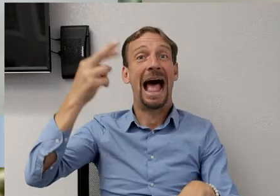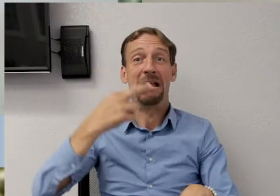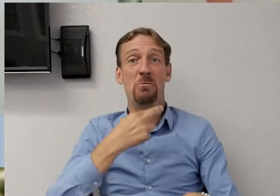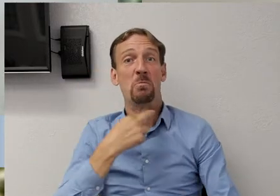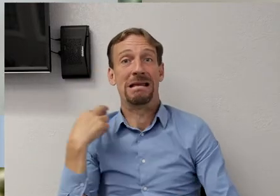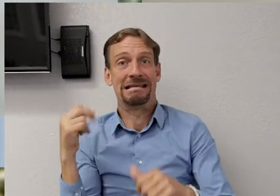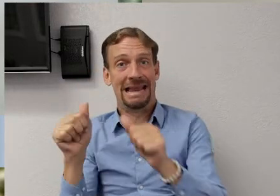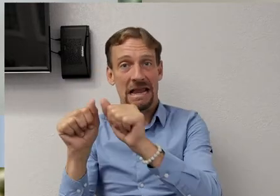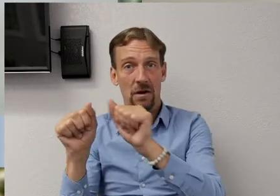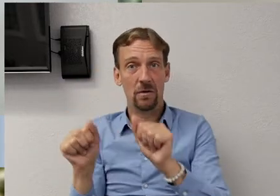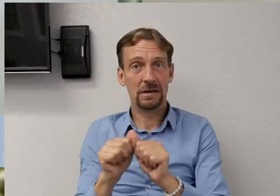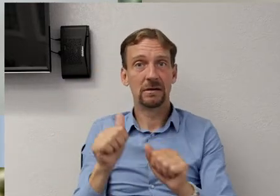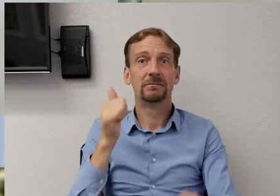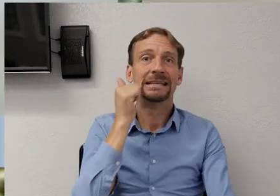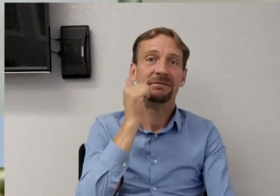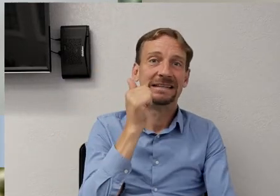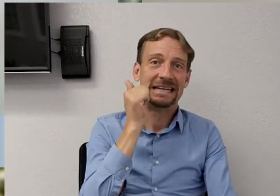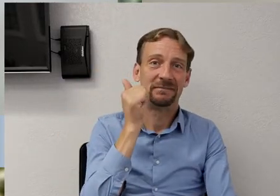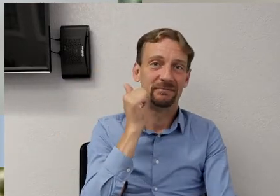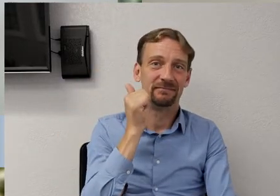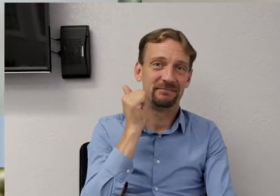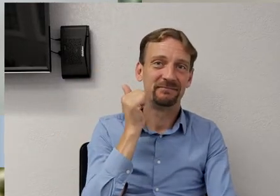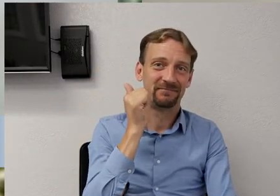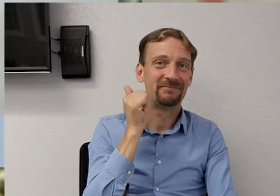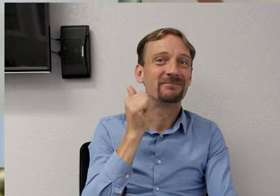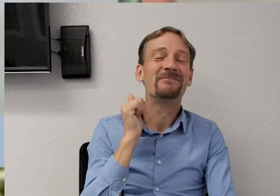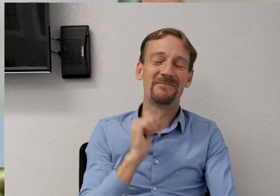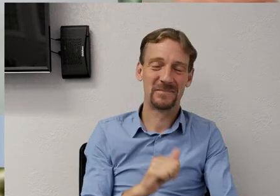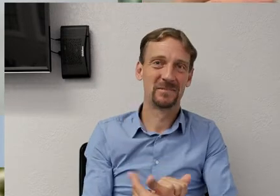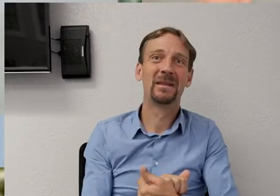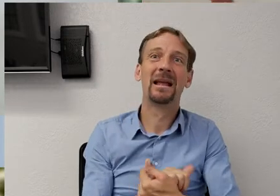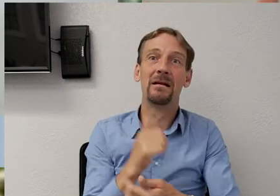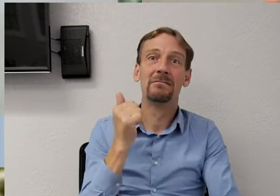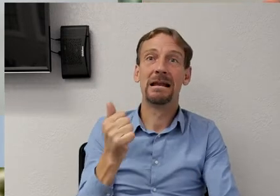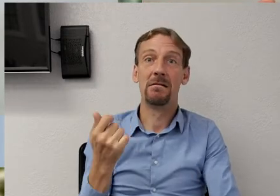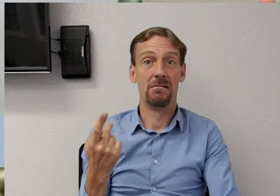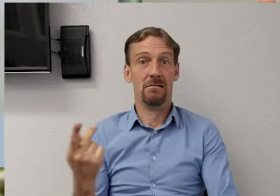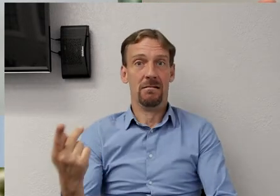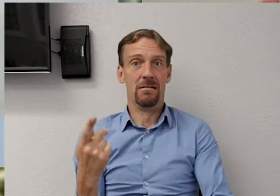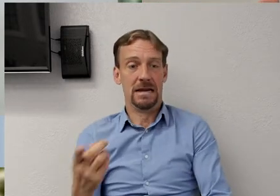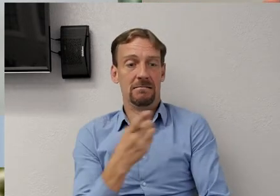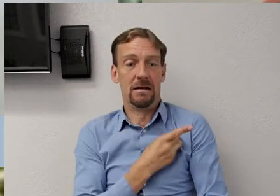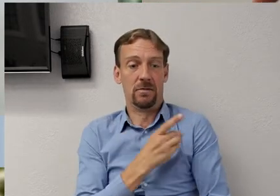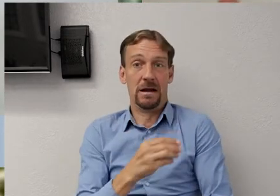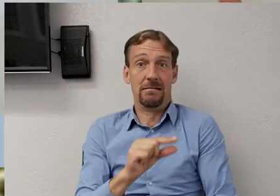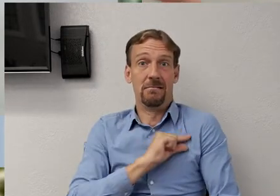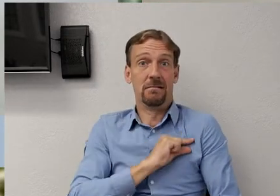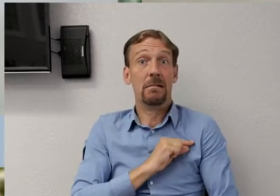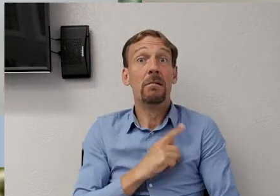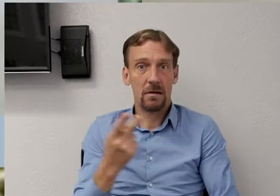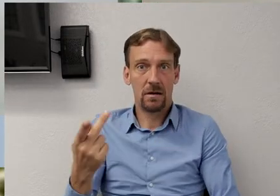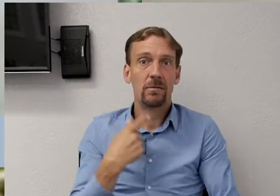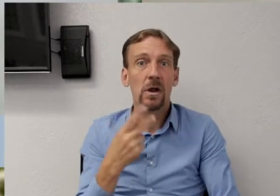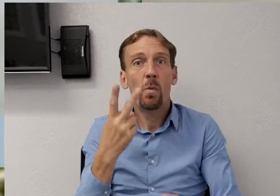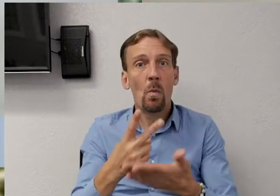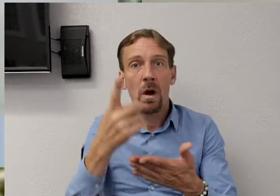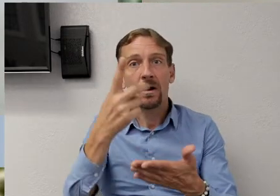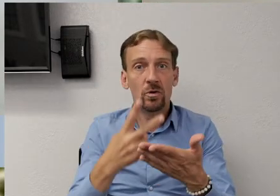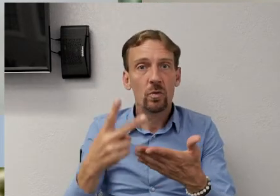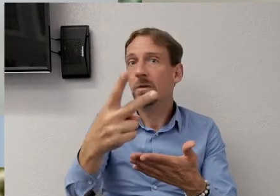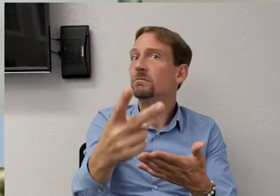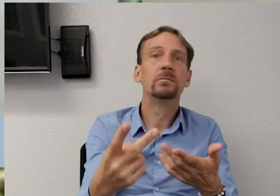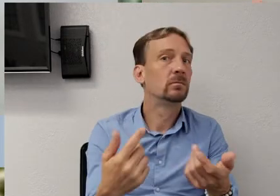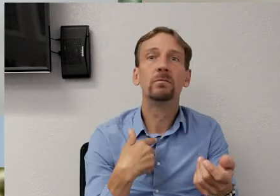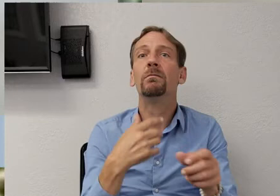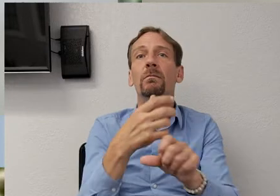risk areas now for every single day. And then you and me, instead of wearing them 2 weeks, 3 weeks, we will